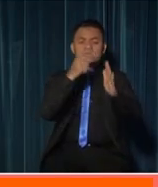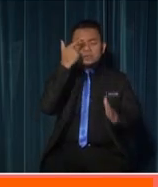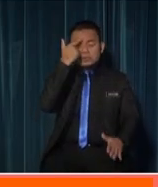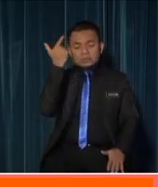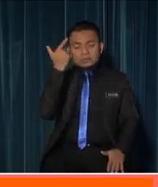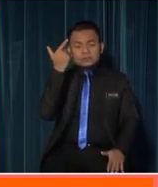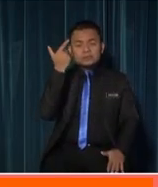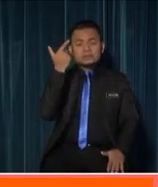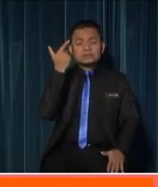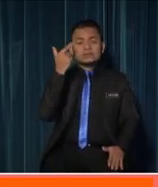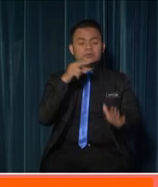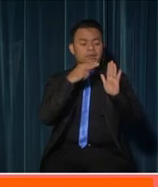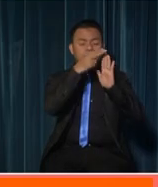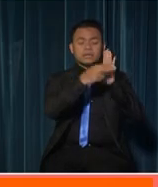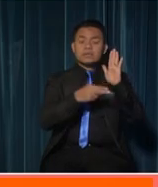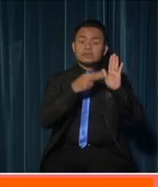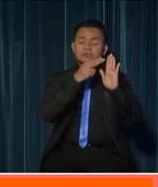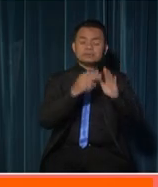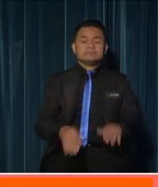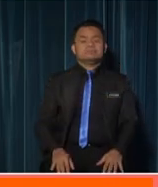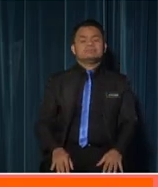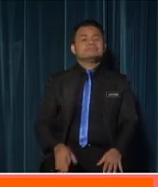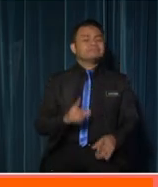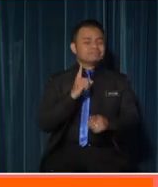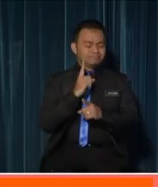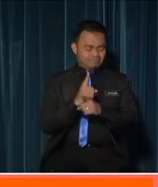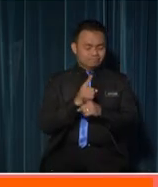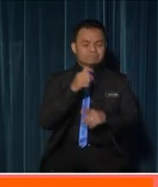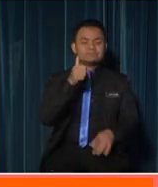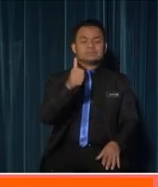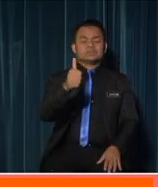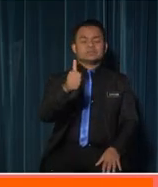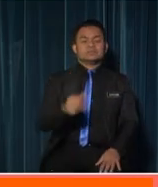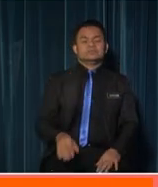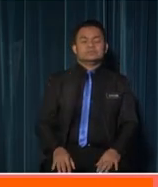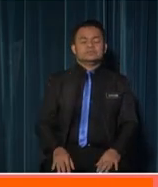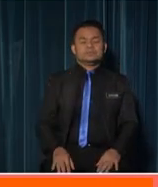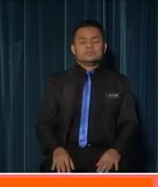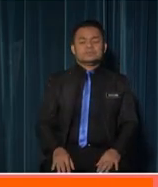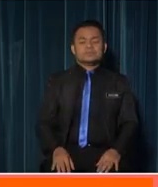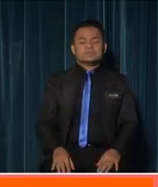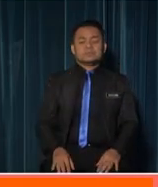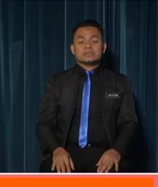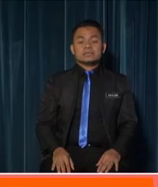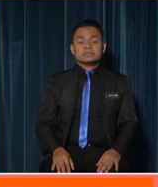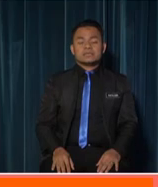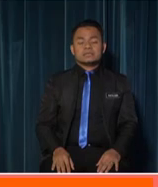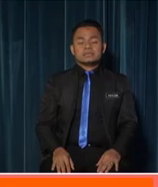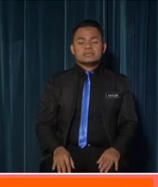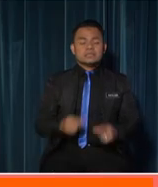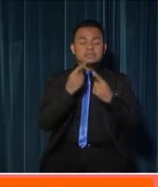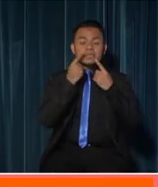Ha! Very good! The answer is clock B. The